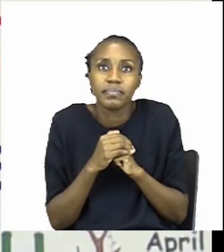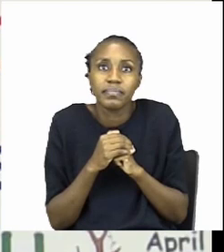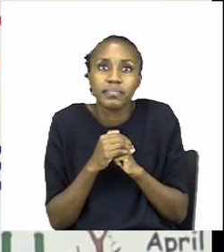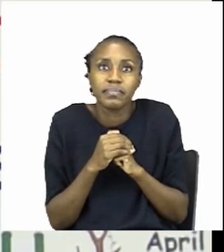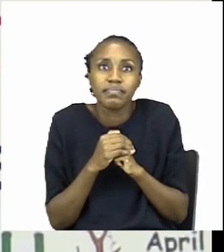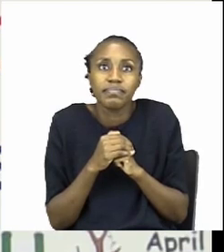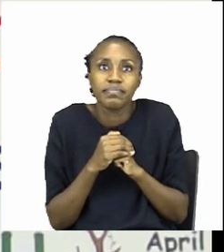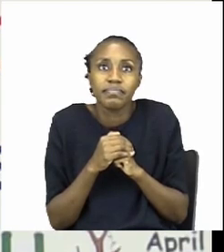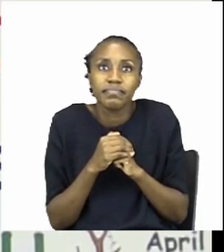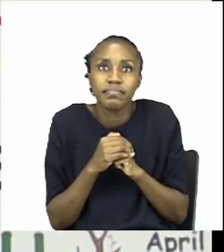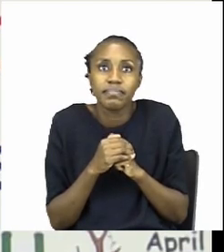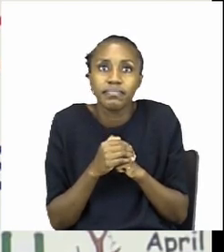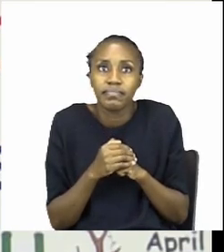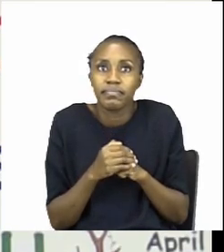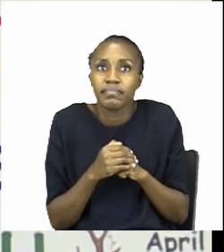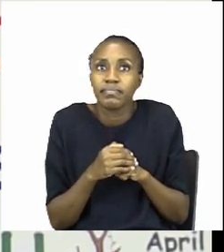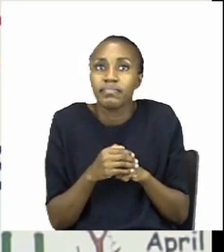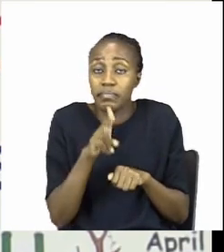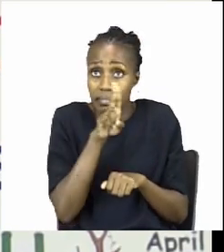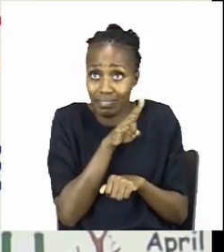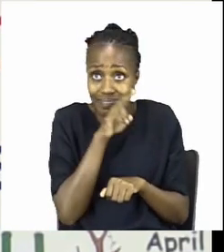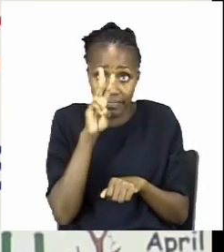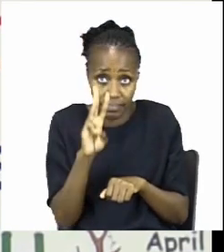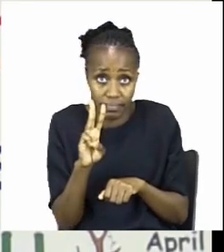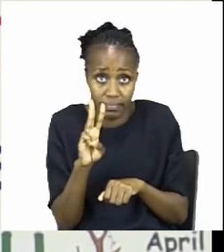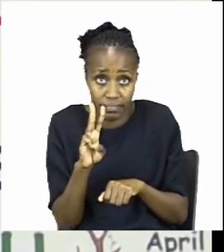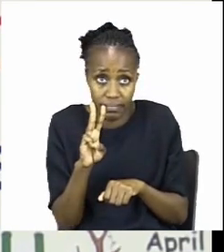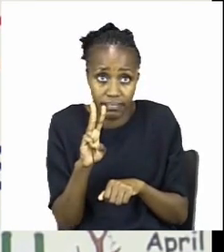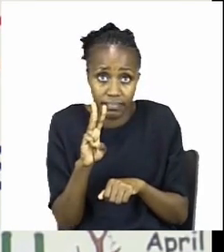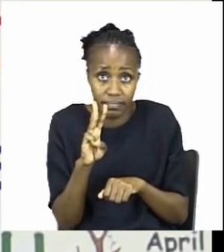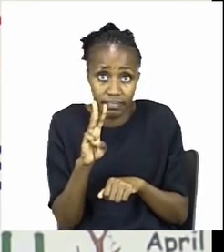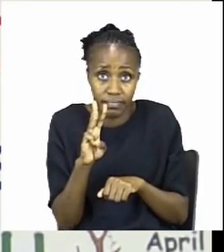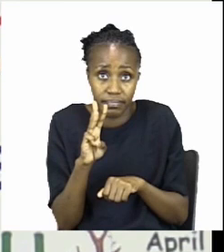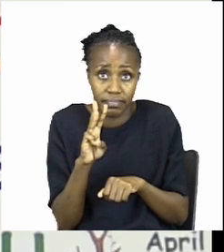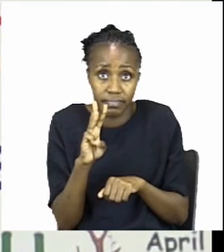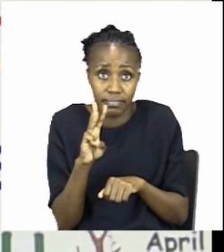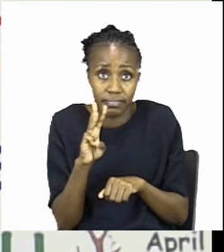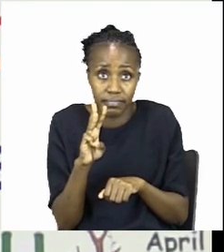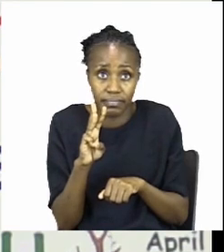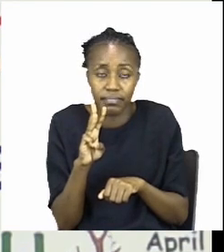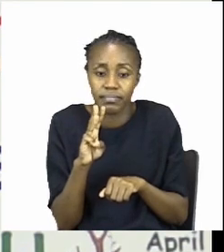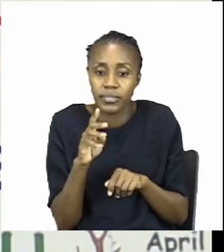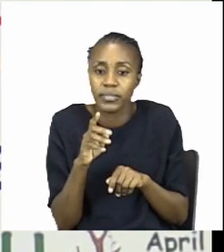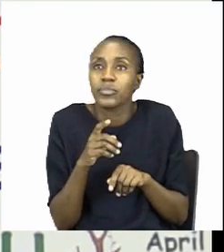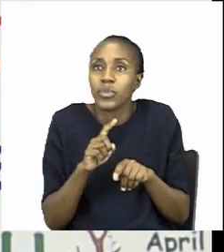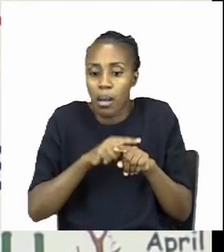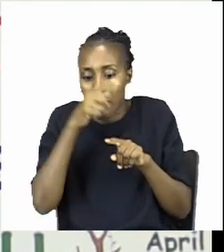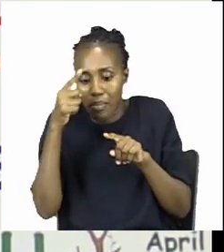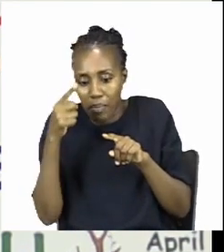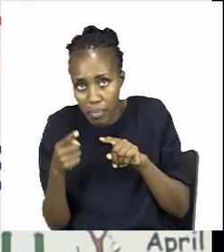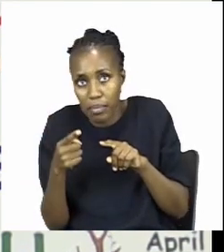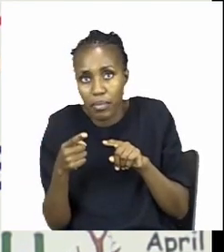it. So number A says 23. Remember, we're rounding off to the nearest 10. So